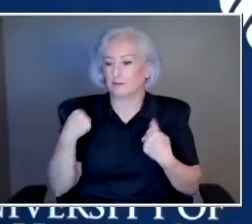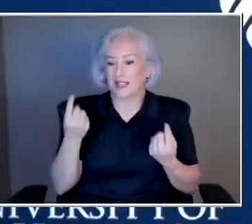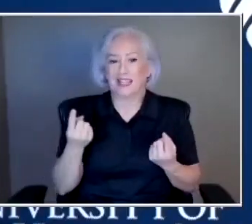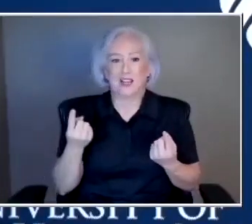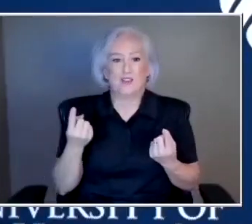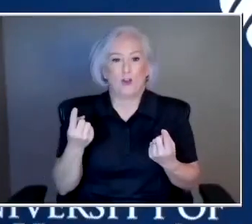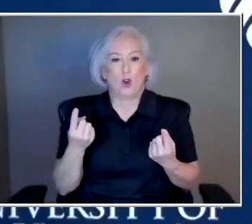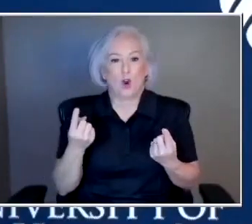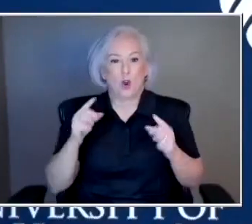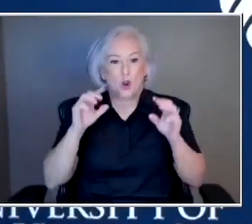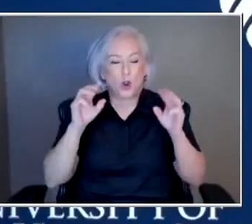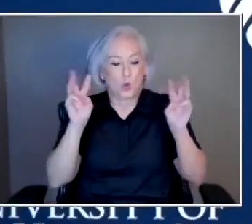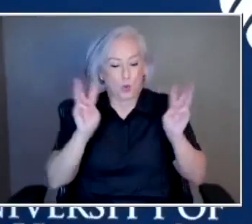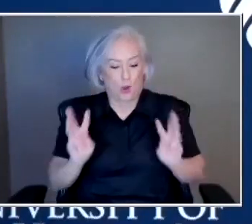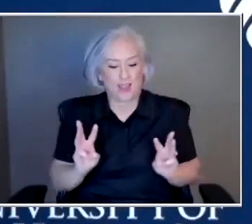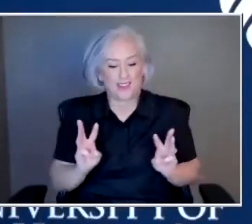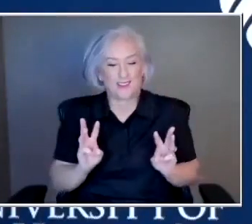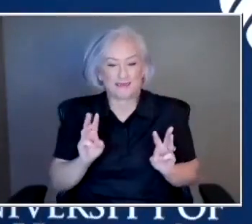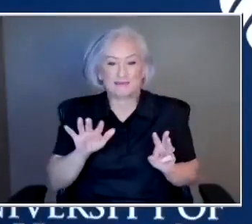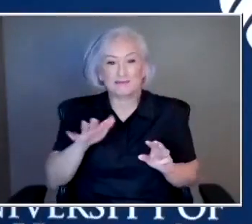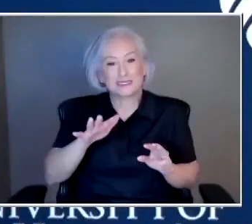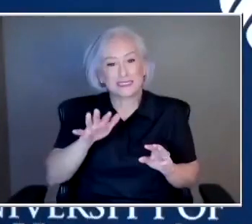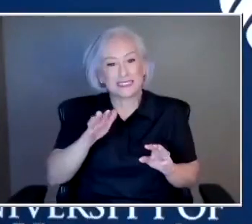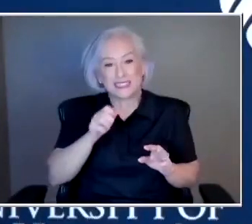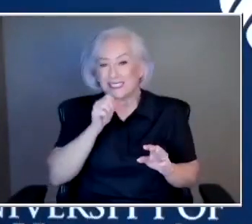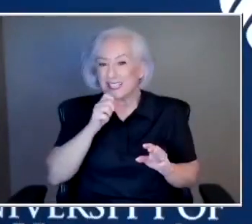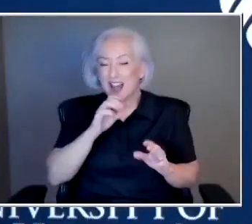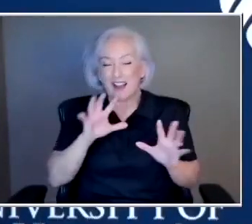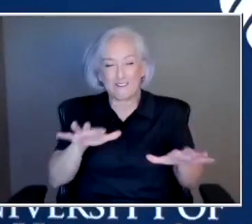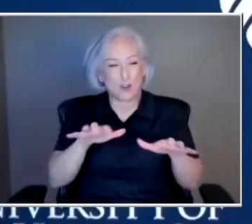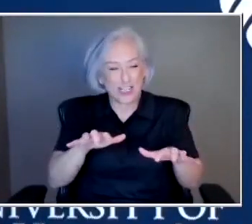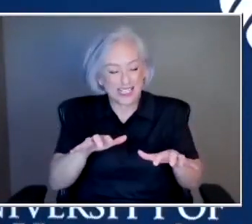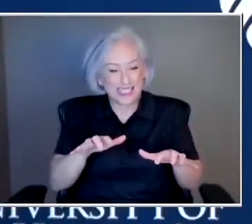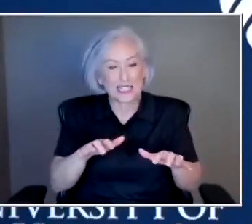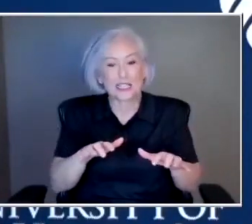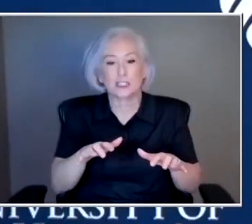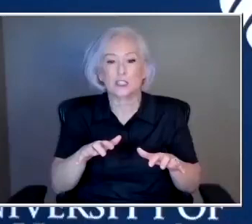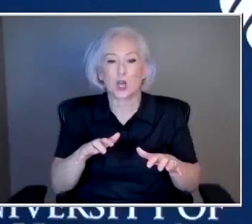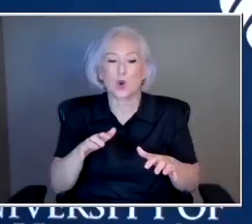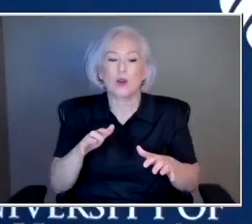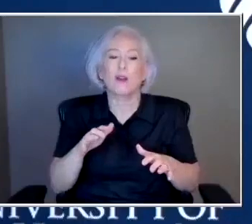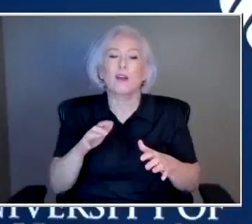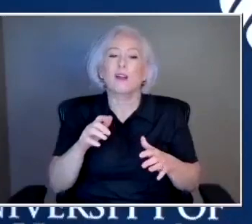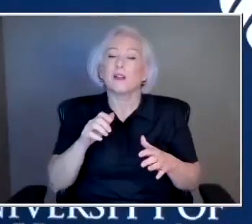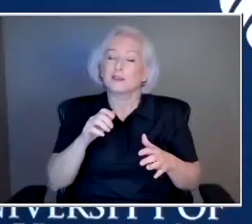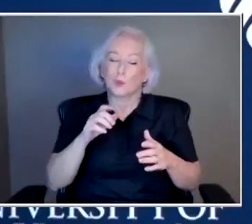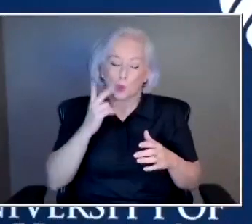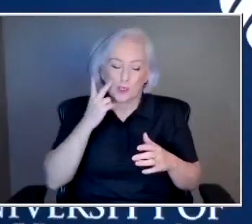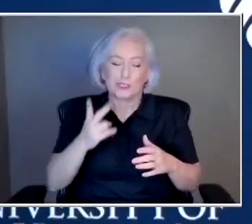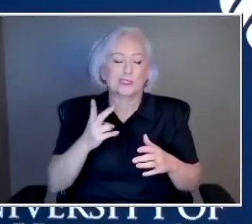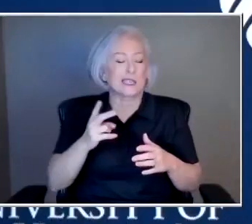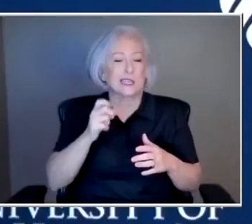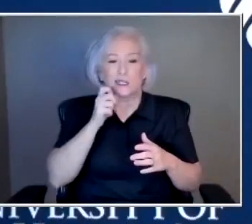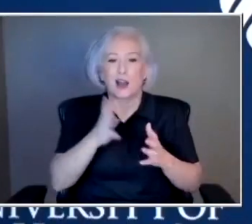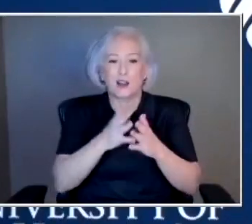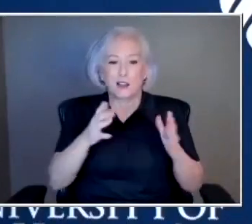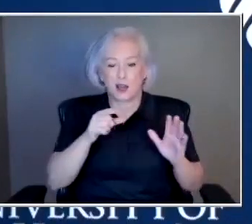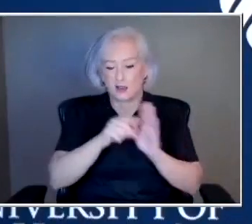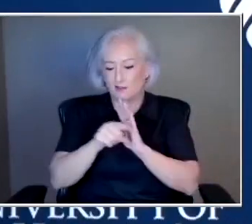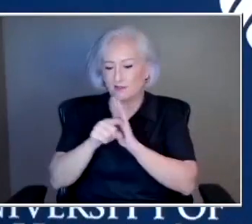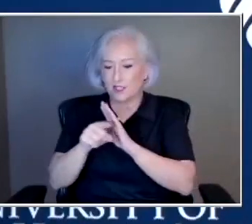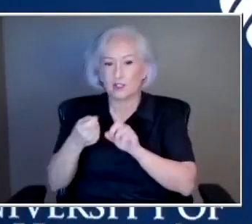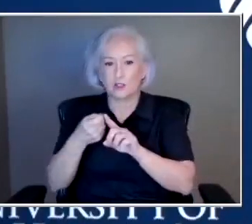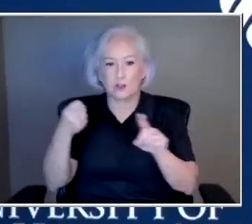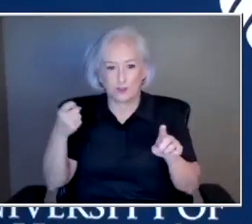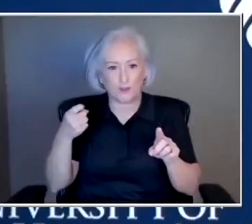tick population, also the mosquito population. We unfortunately just heard about that tragedy of that Blue Valley Southwest coach who recently passed